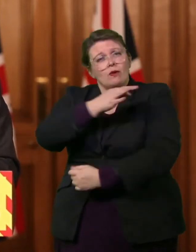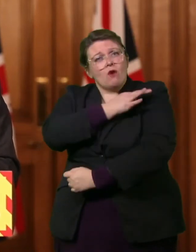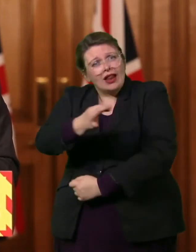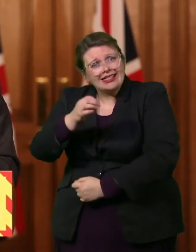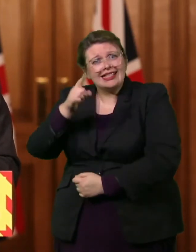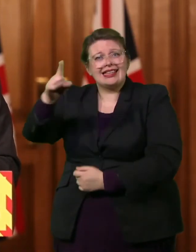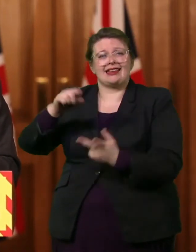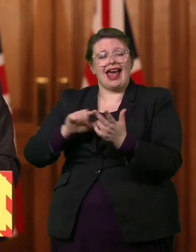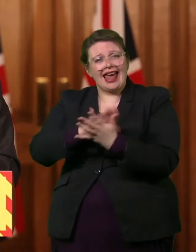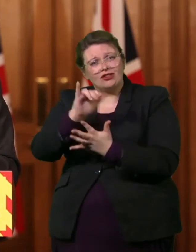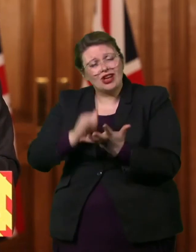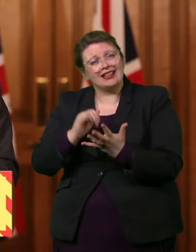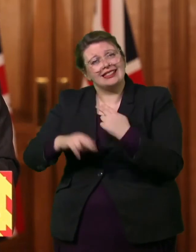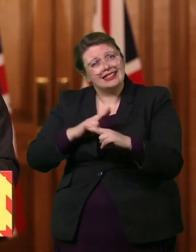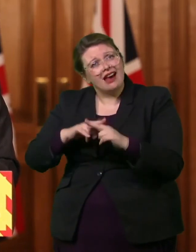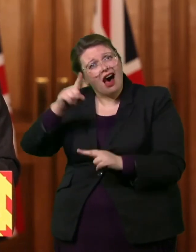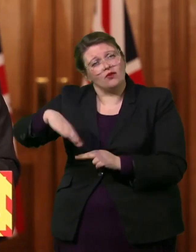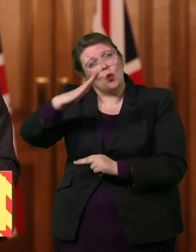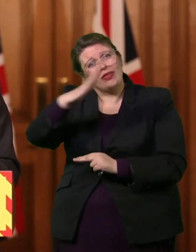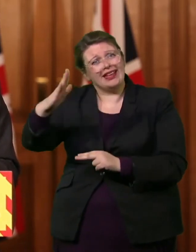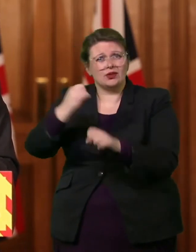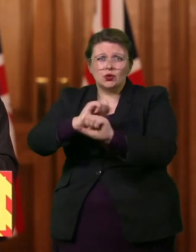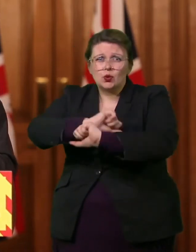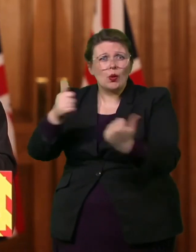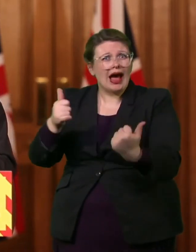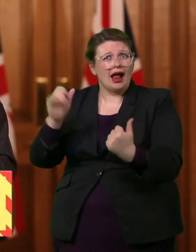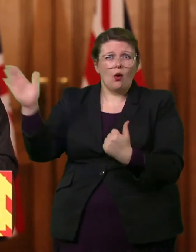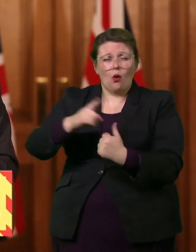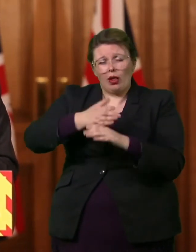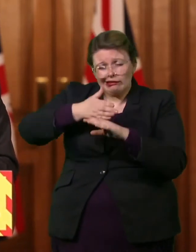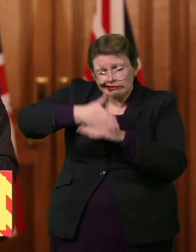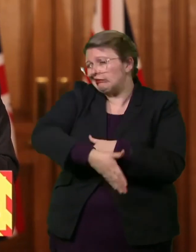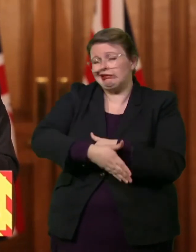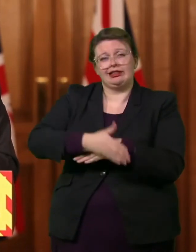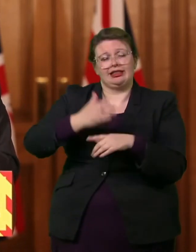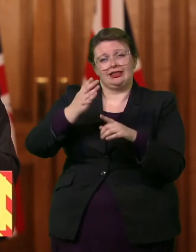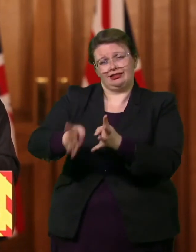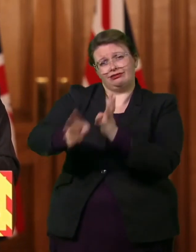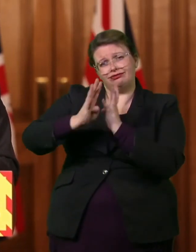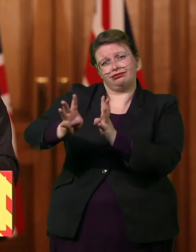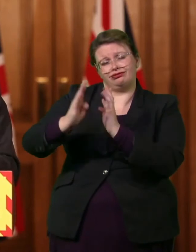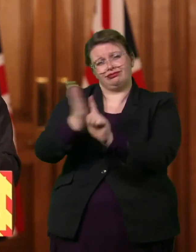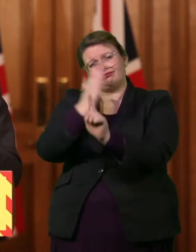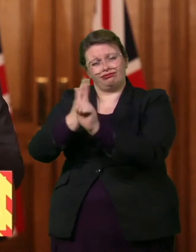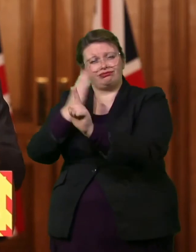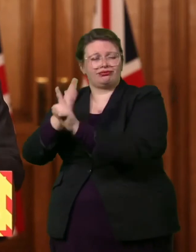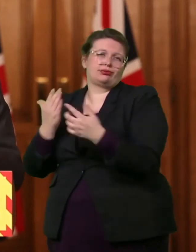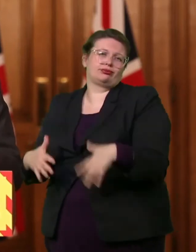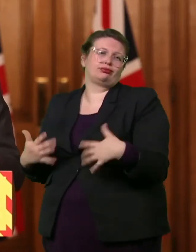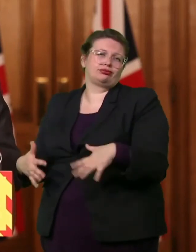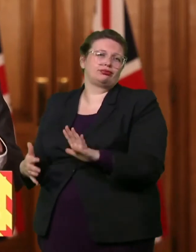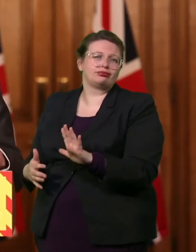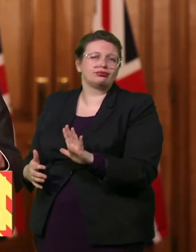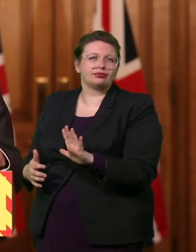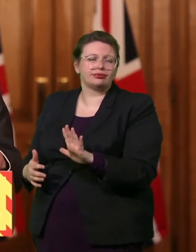North East who have worked so hard to get these vaccinations done. And there has been a lower